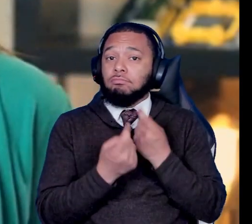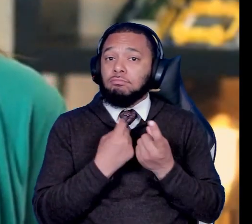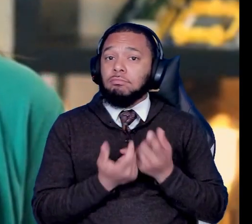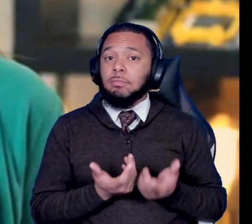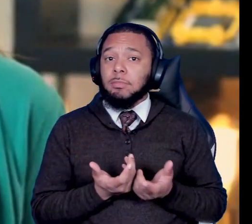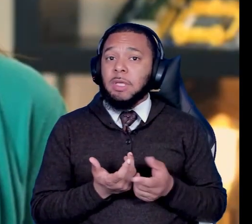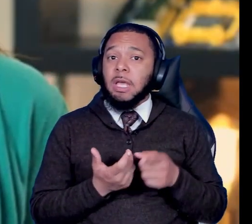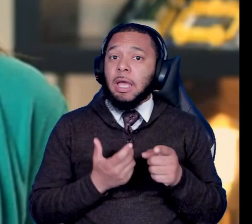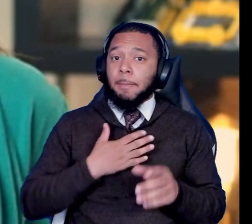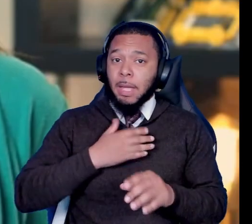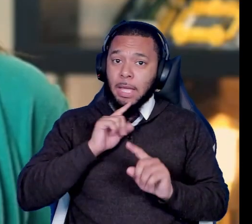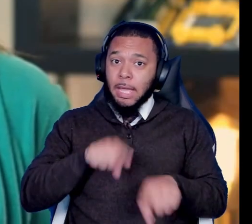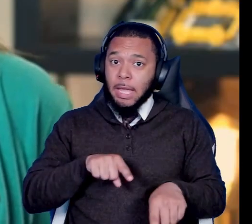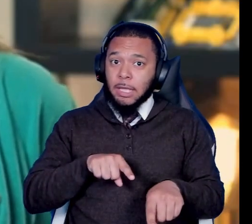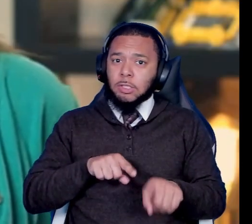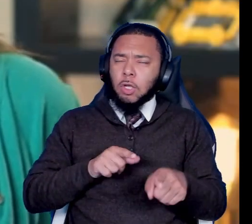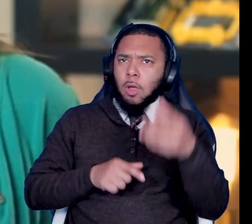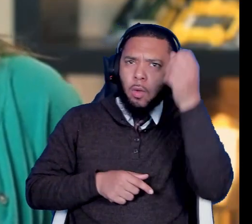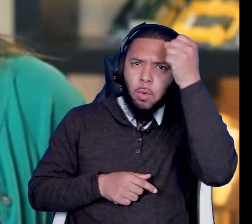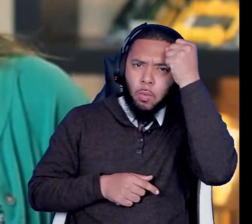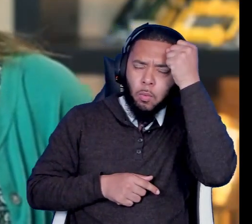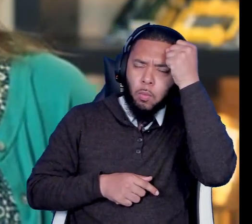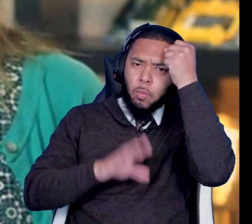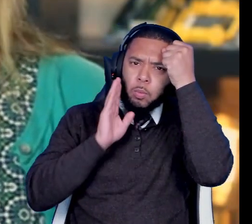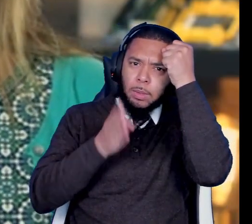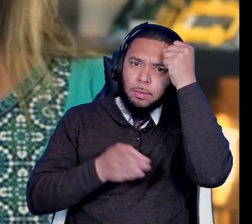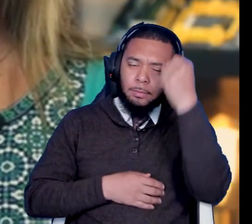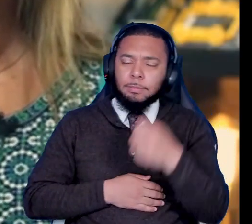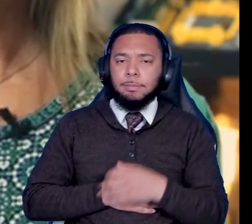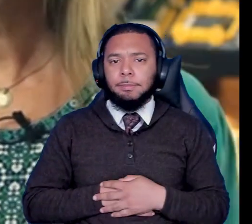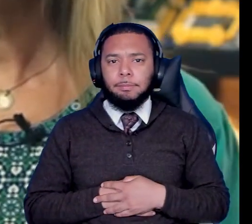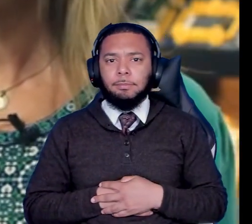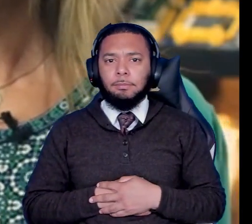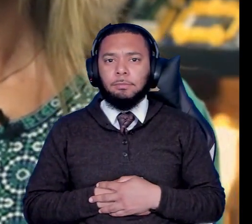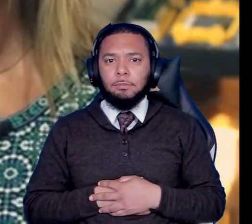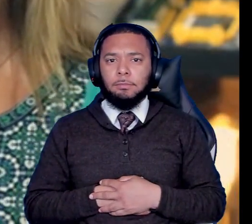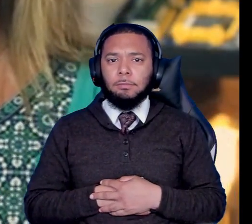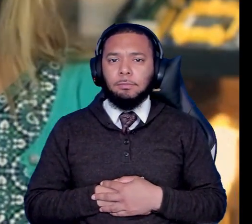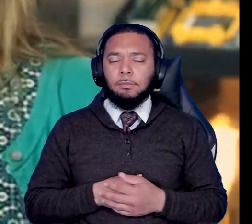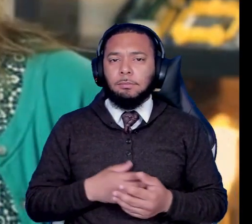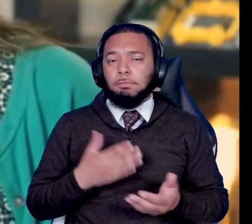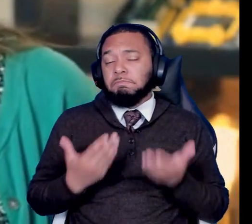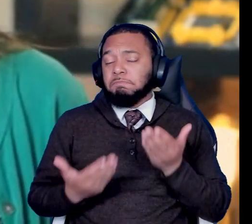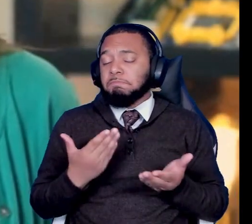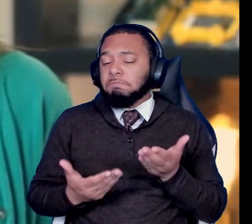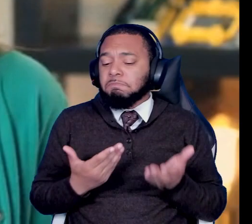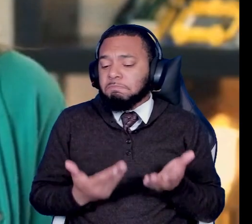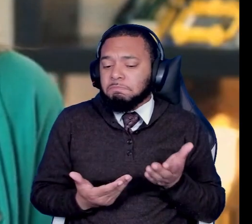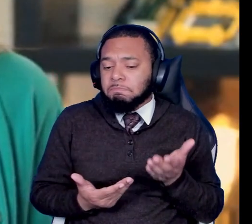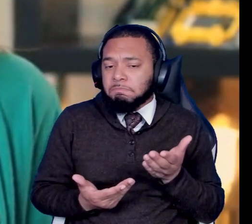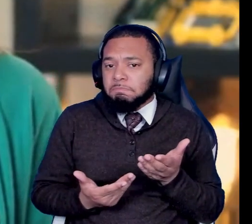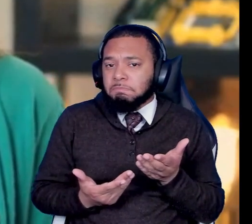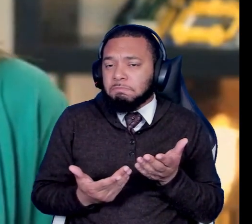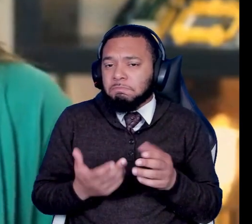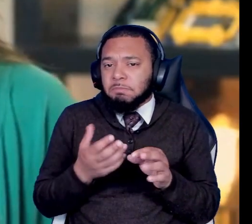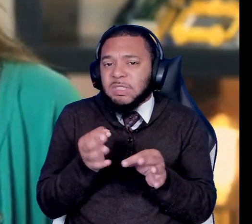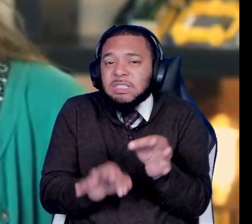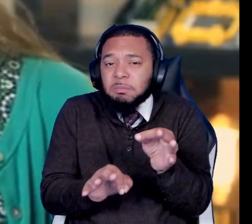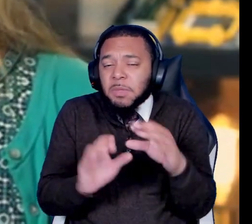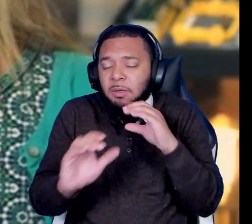then remember how I answered it. And maybe, you know, it might want to have a little conversation with